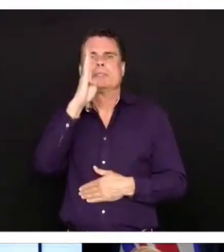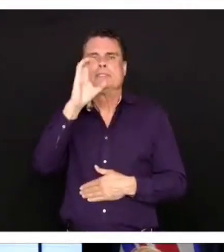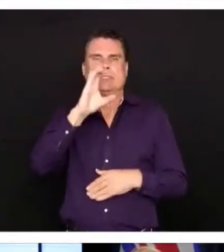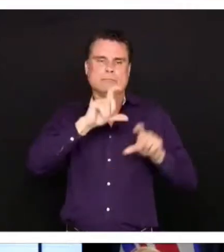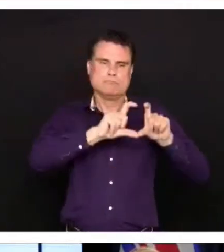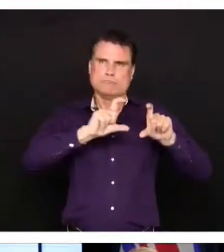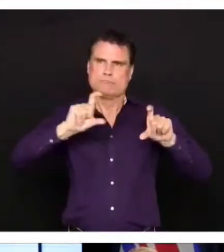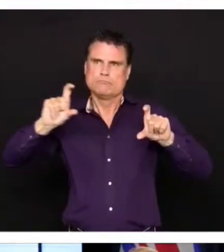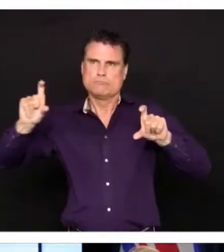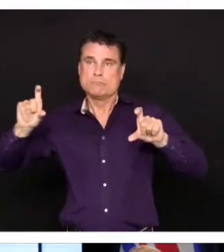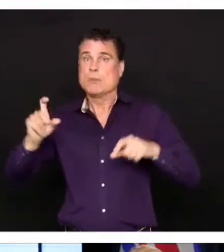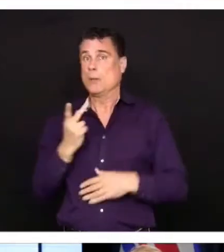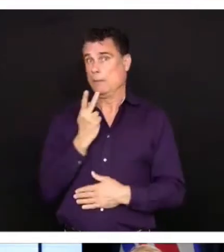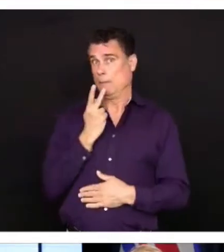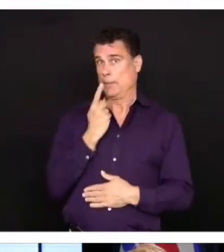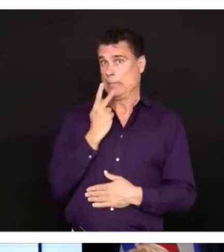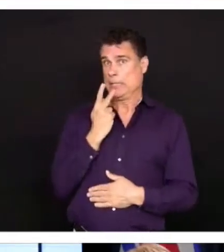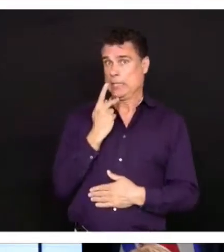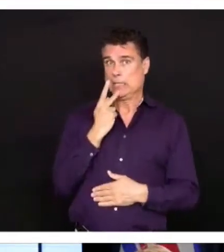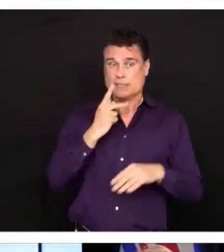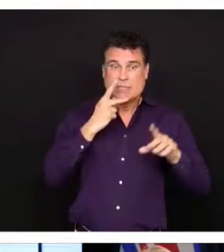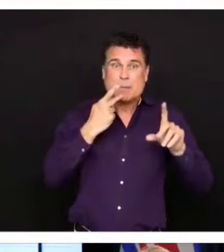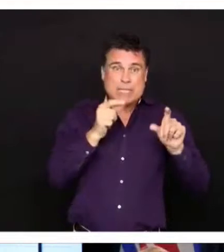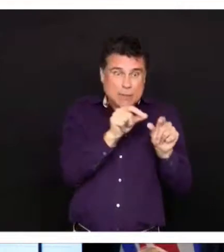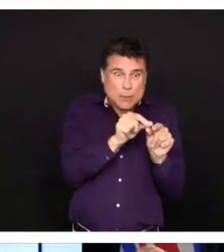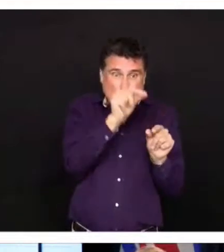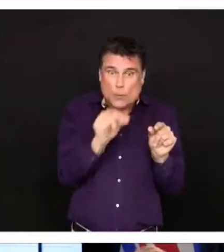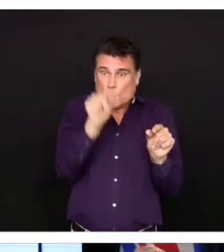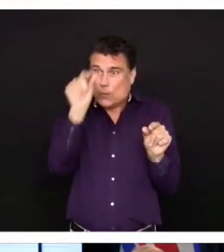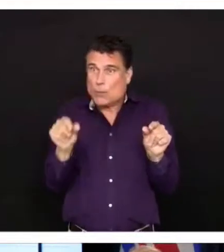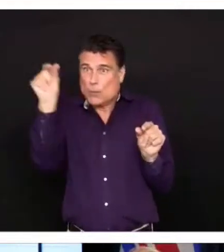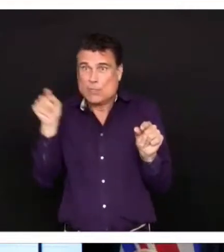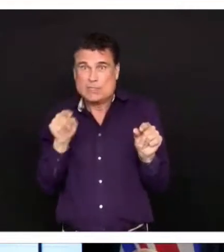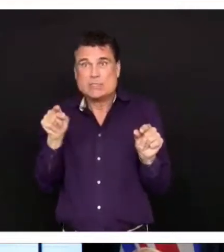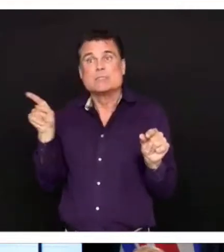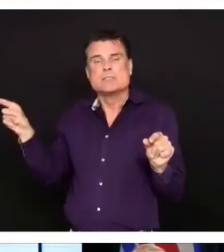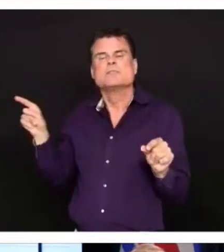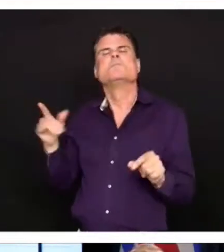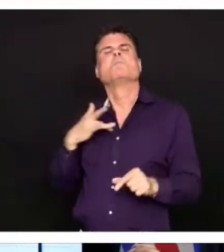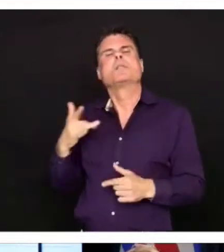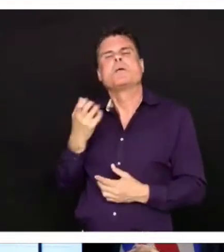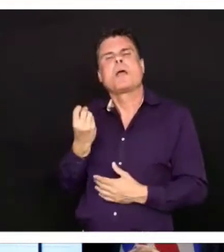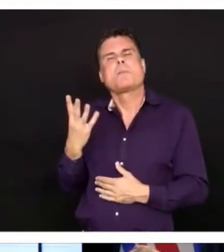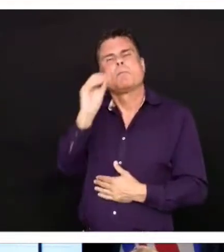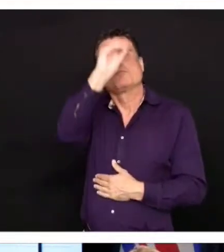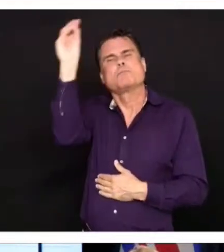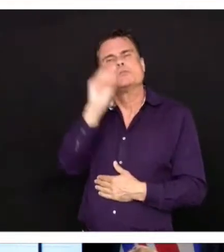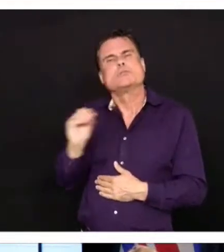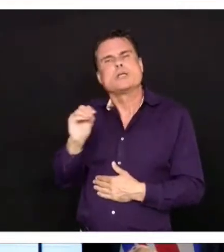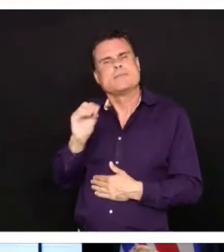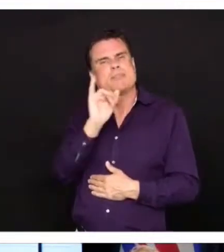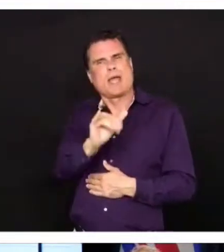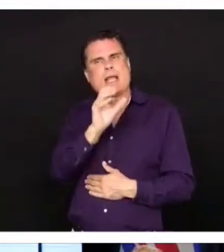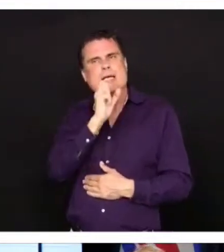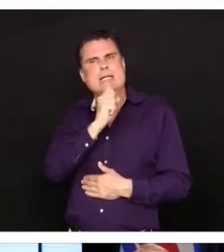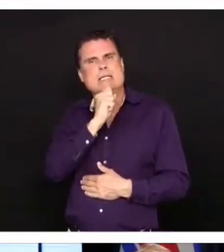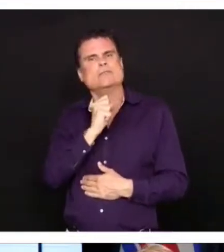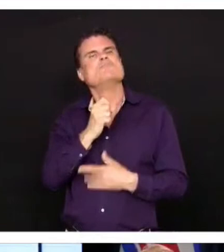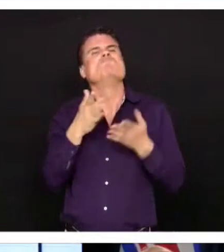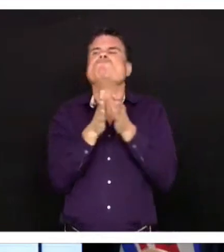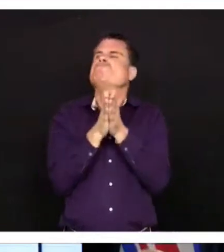a little under 10% of our population is under the age of 10. About 10% are in the 10 to 19 age